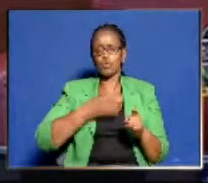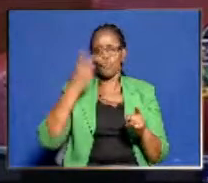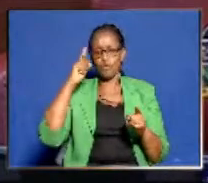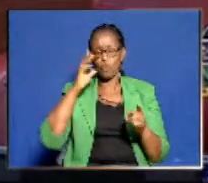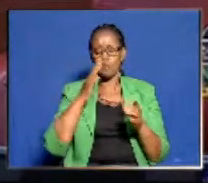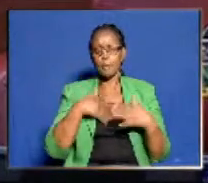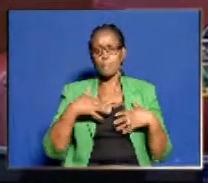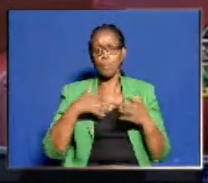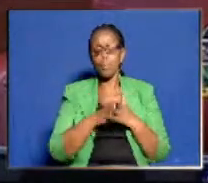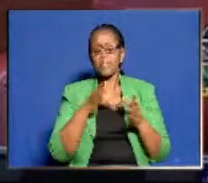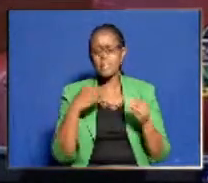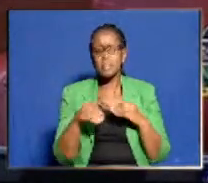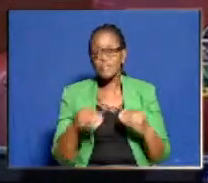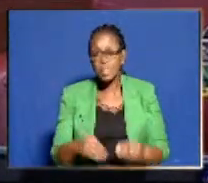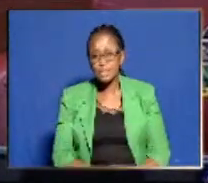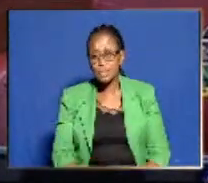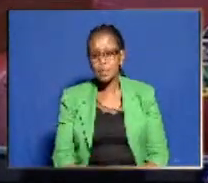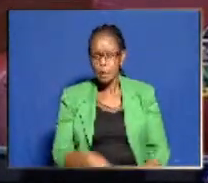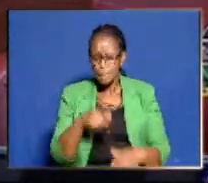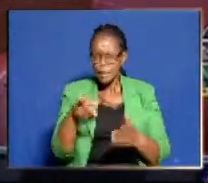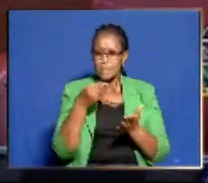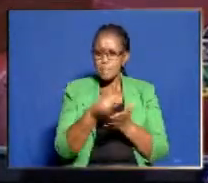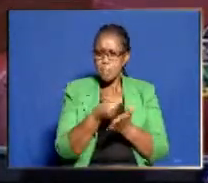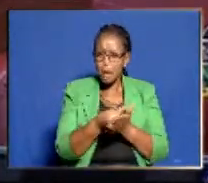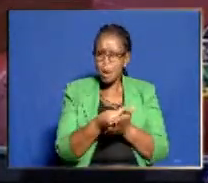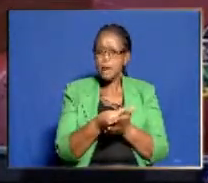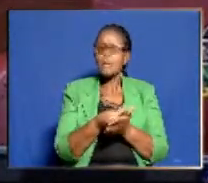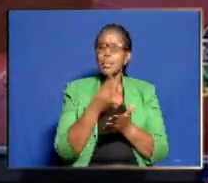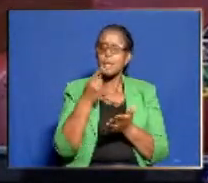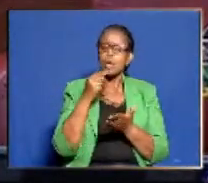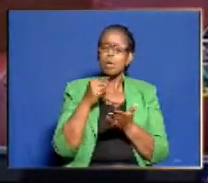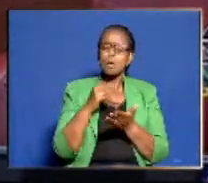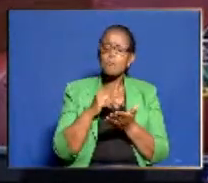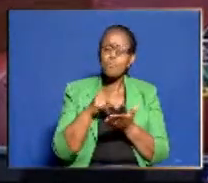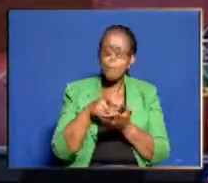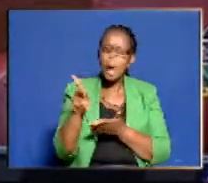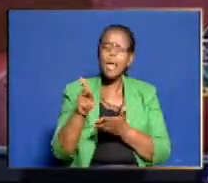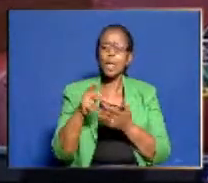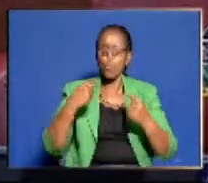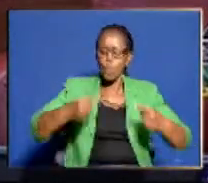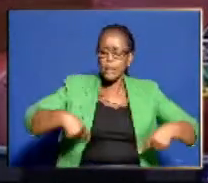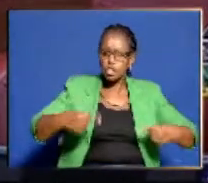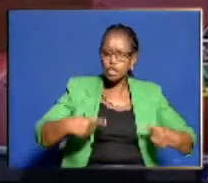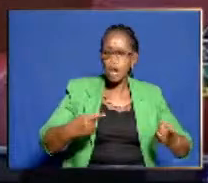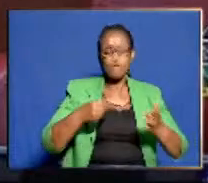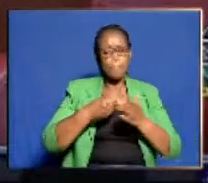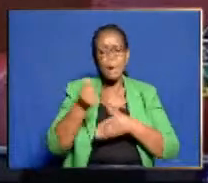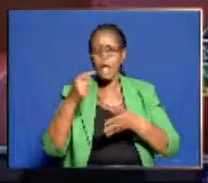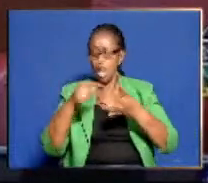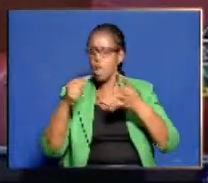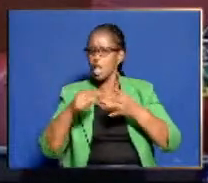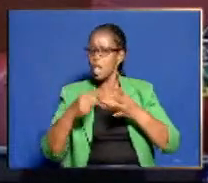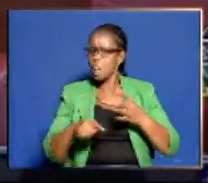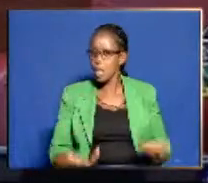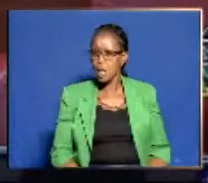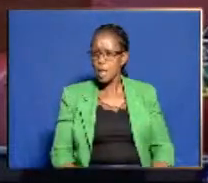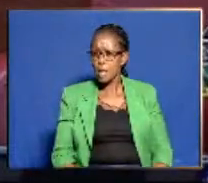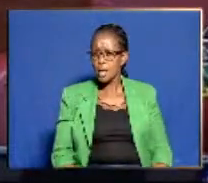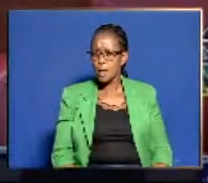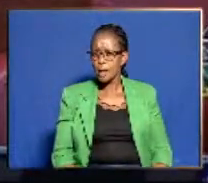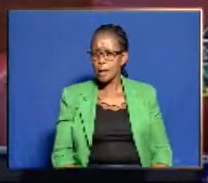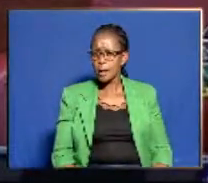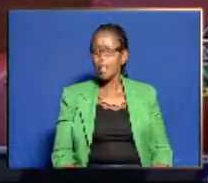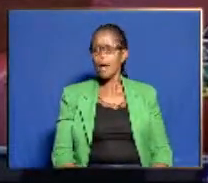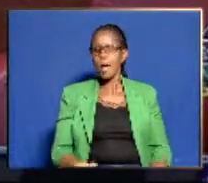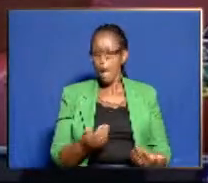And this is the money that goes for wheelchairs. Honorable Speaker, there are still